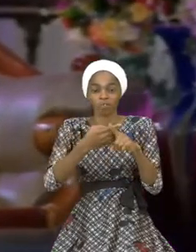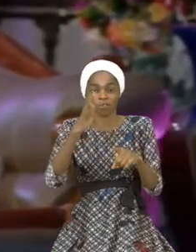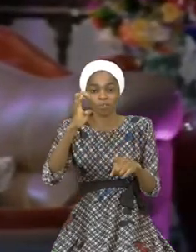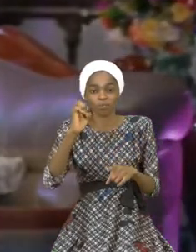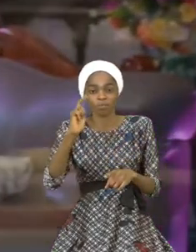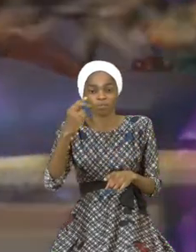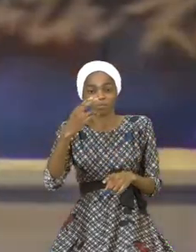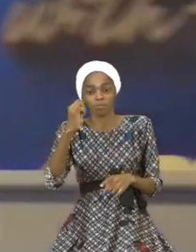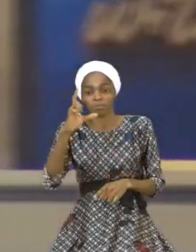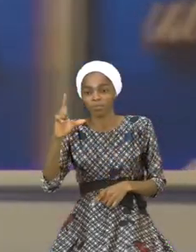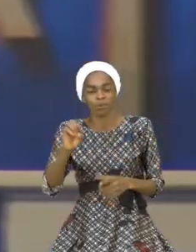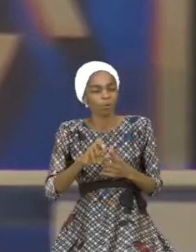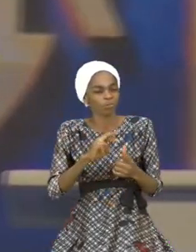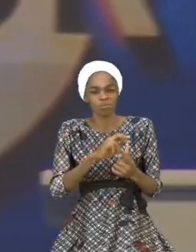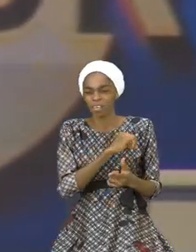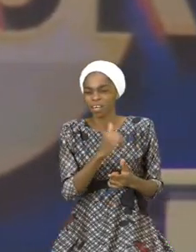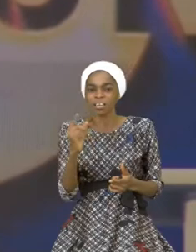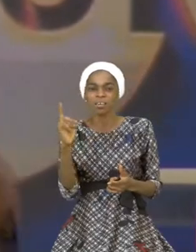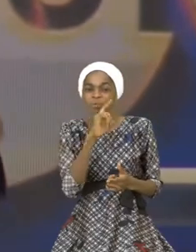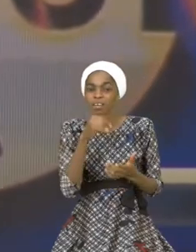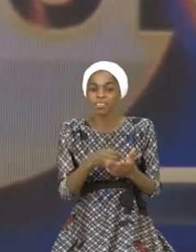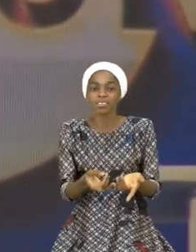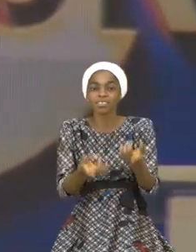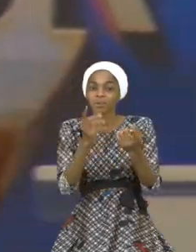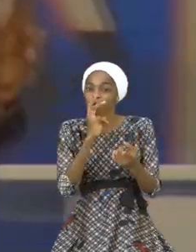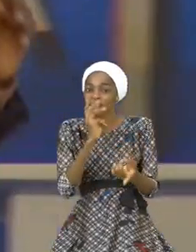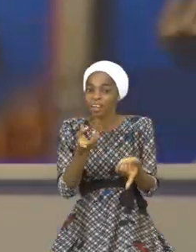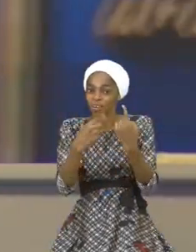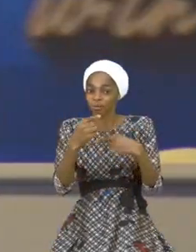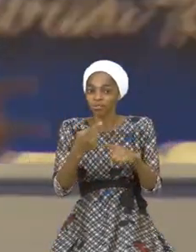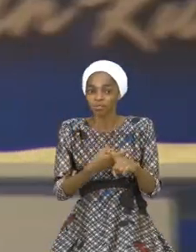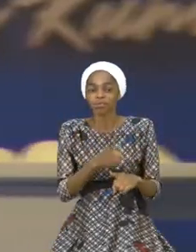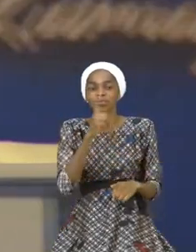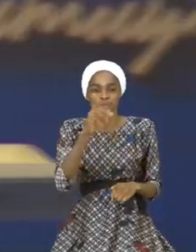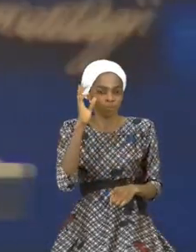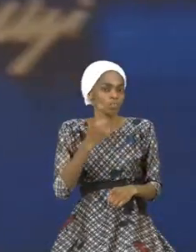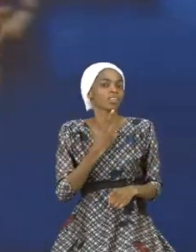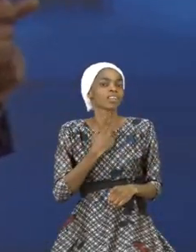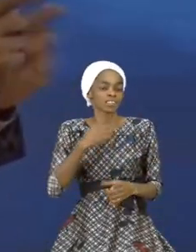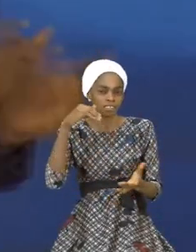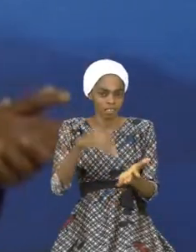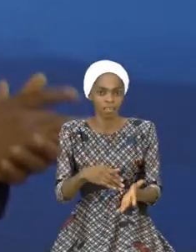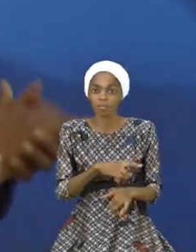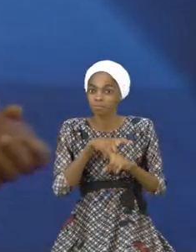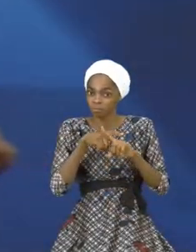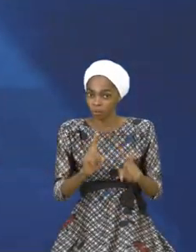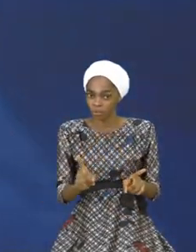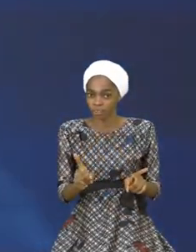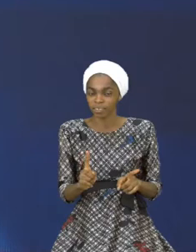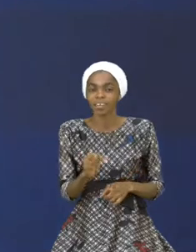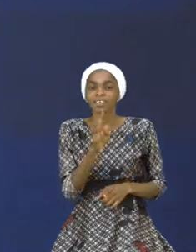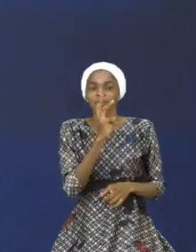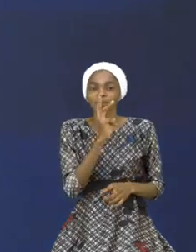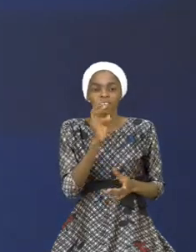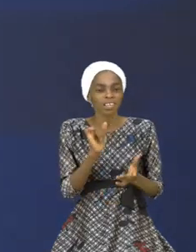cycle anyway it comes from your wealth thirst again birch the water that i